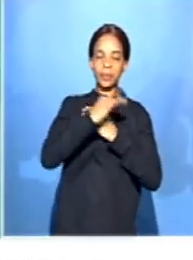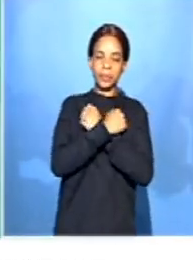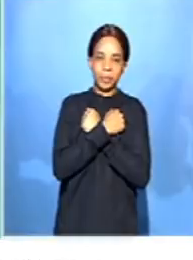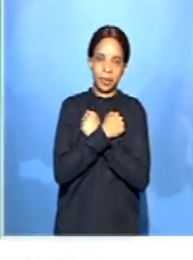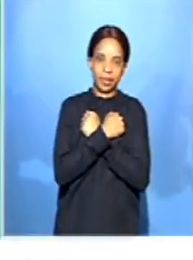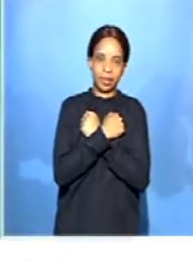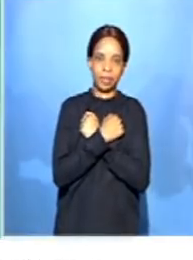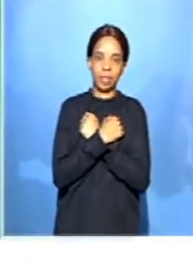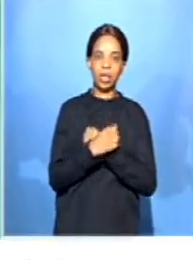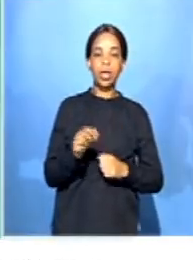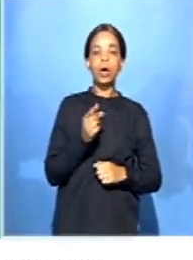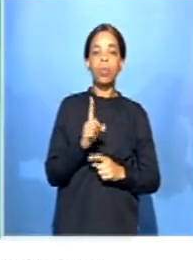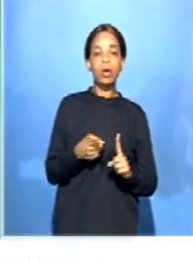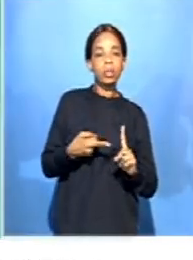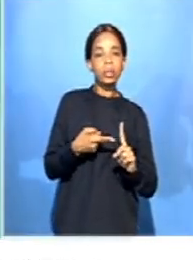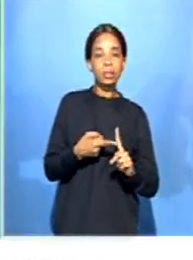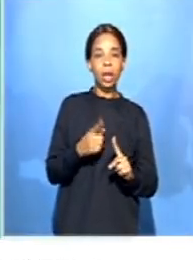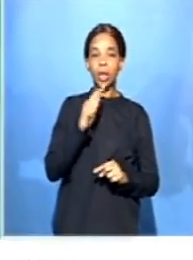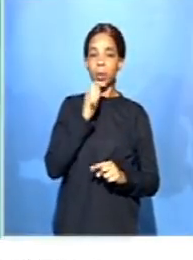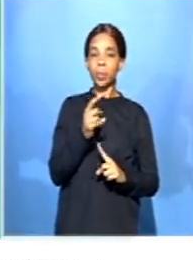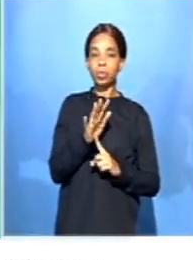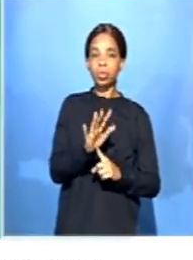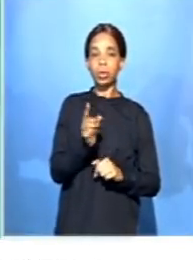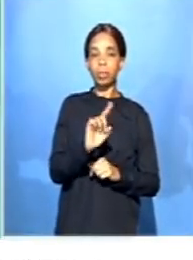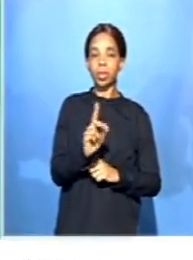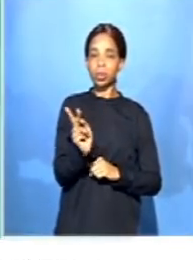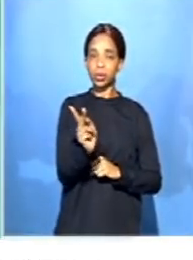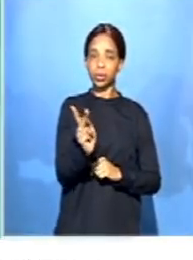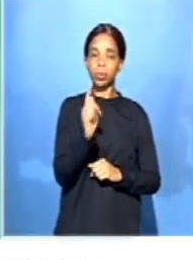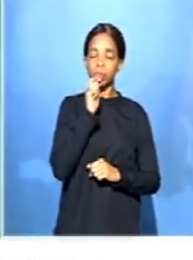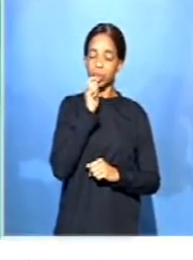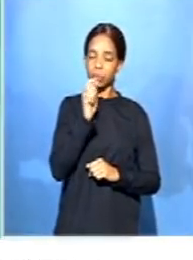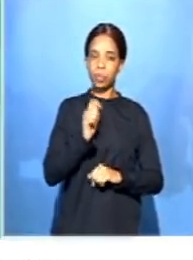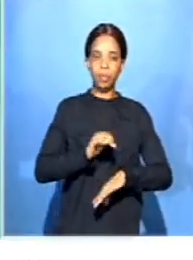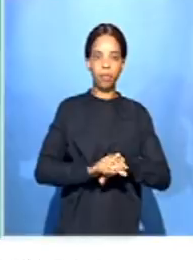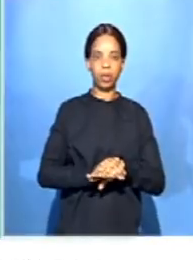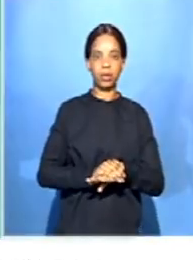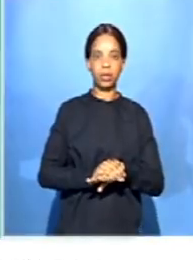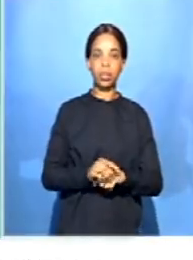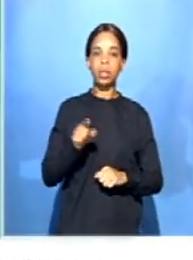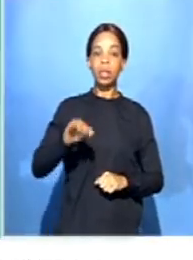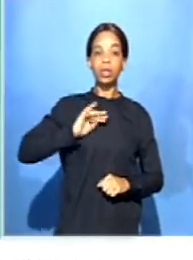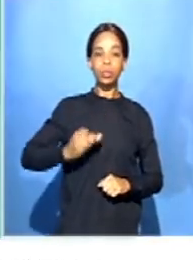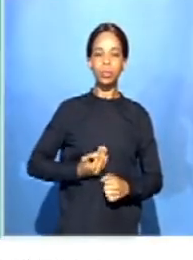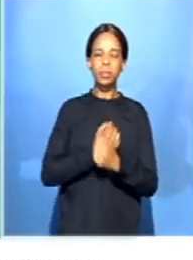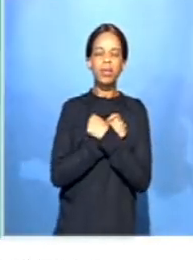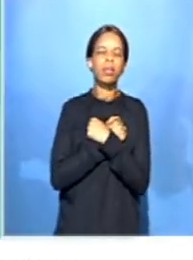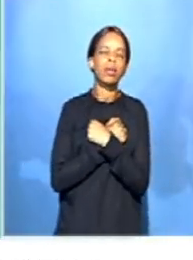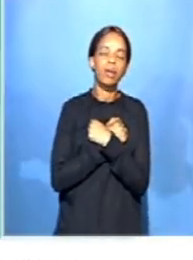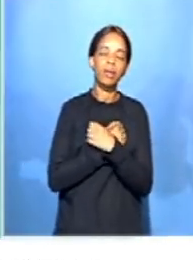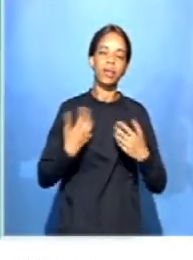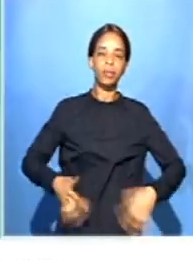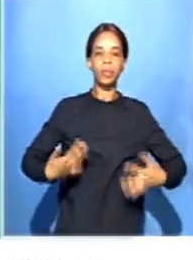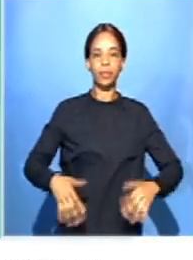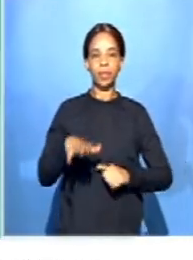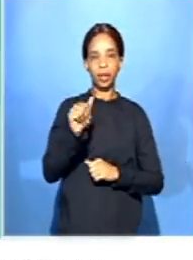ga mme Etna we shouldn't just come stand here and say we pay tribute to this woman. This woman loved the African National Congress. I